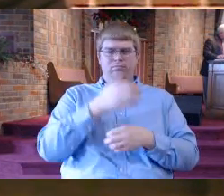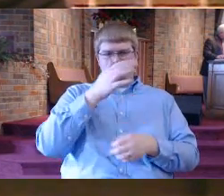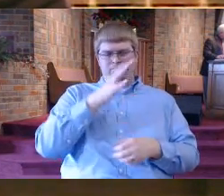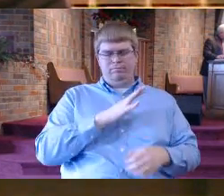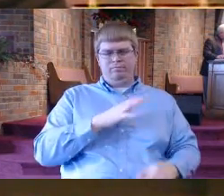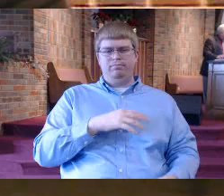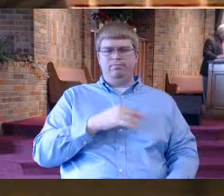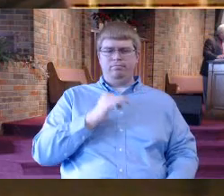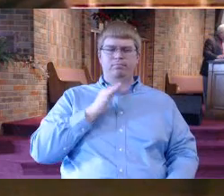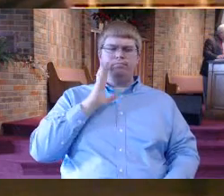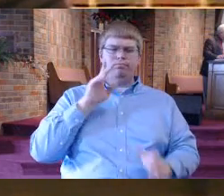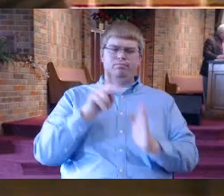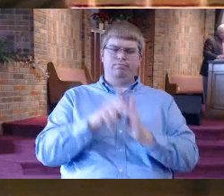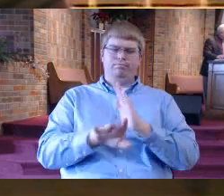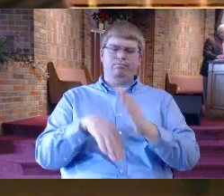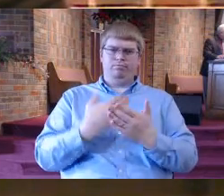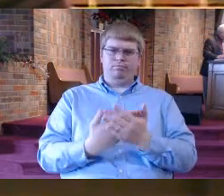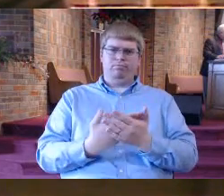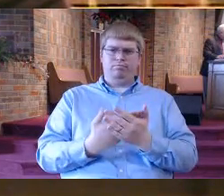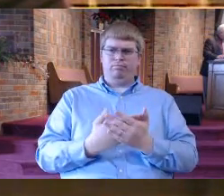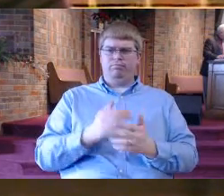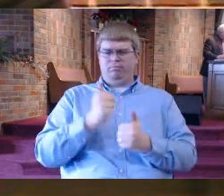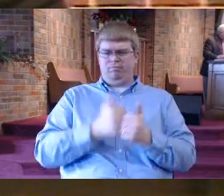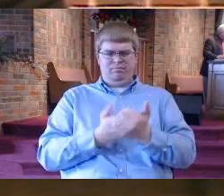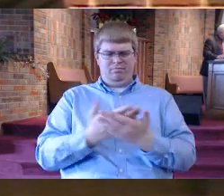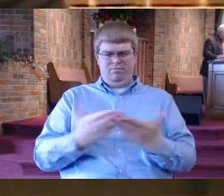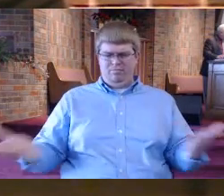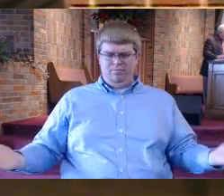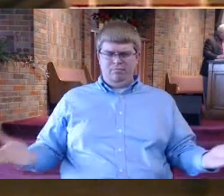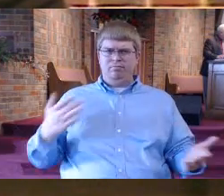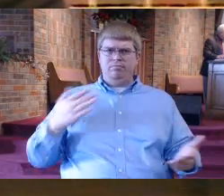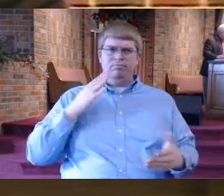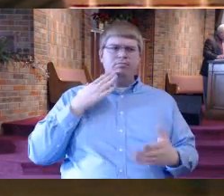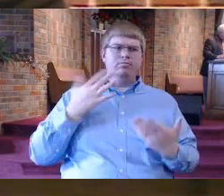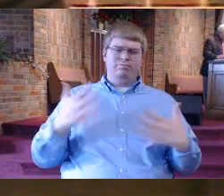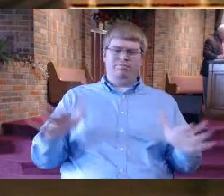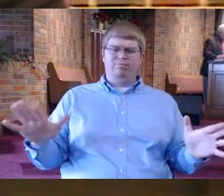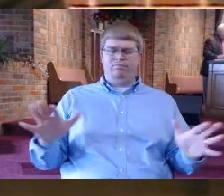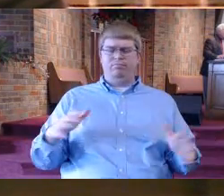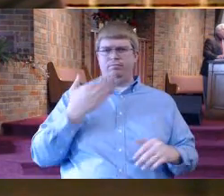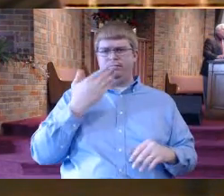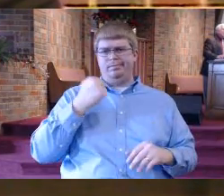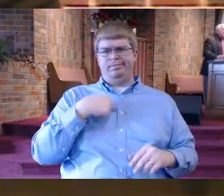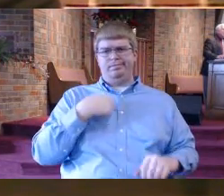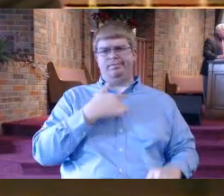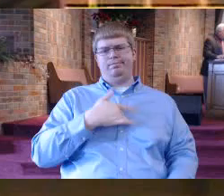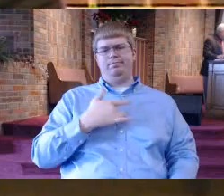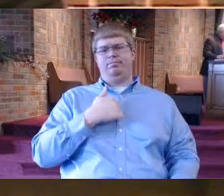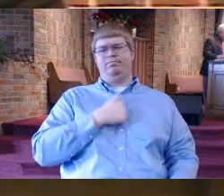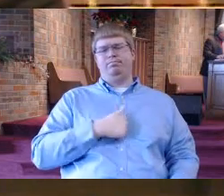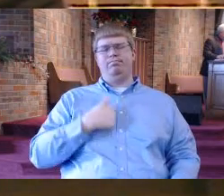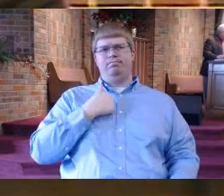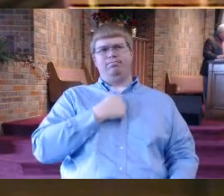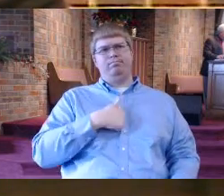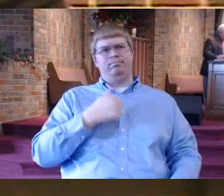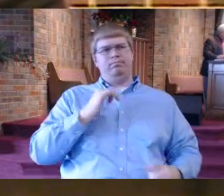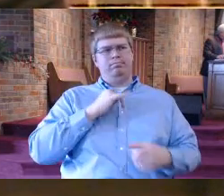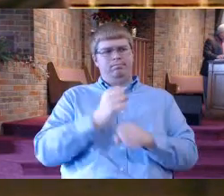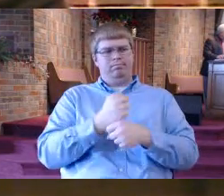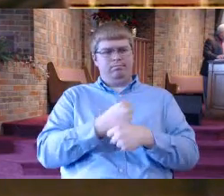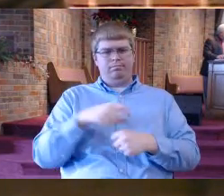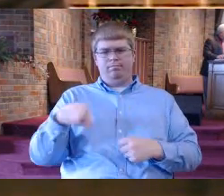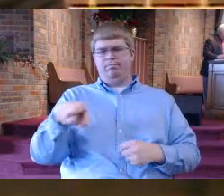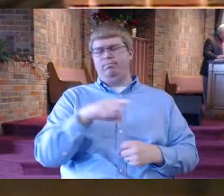the face of the earth, both man and beast, creeping thing, and birds of the air, for I'm sorry that I've made them.' But